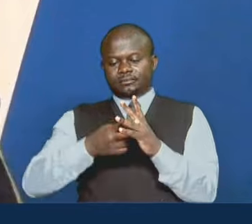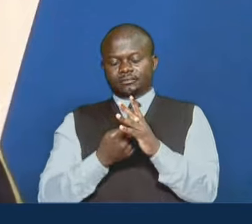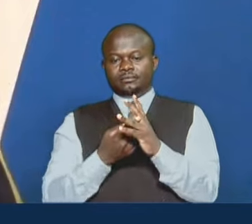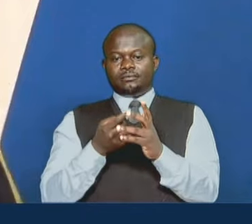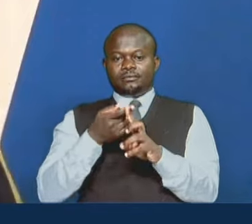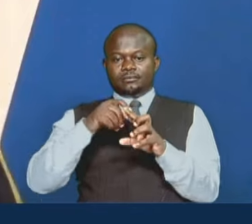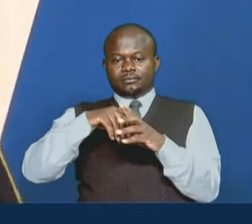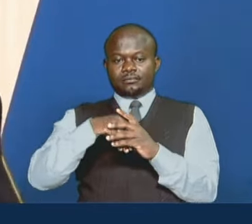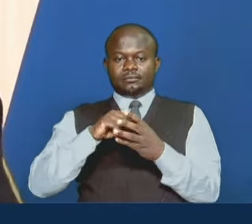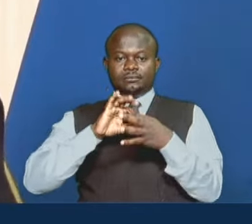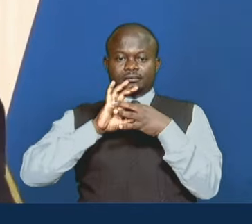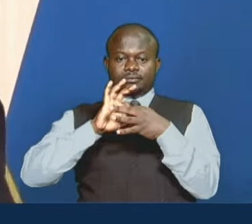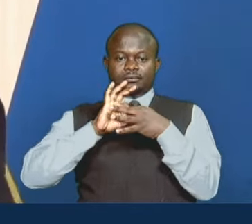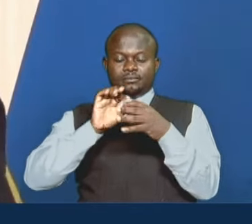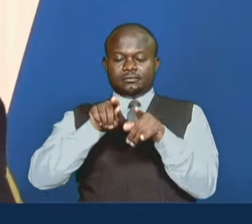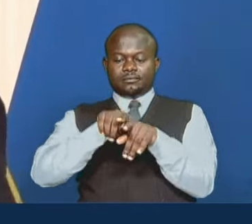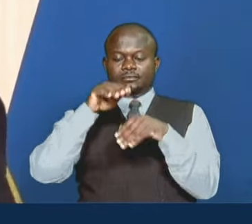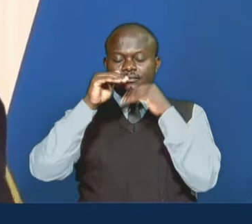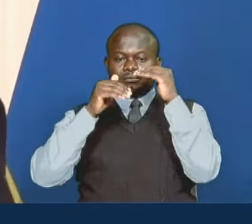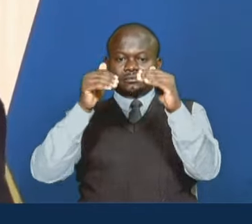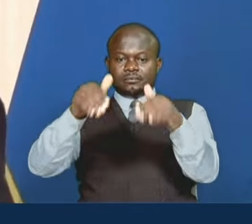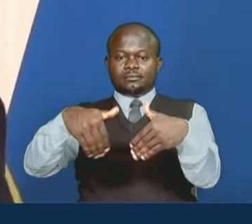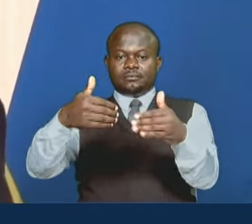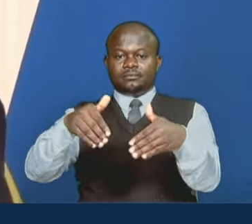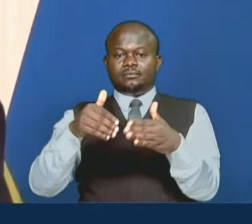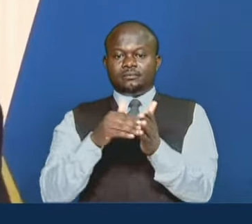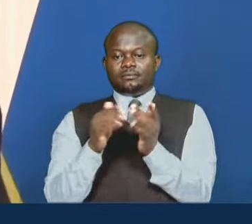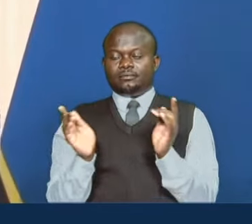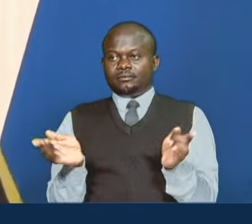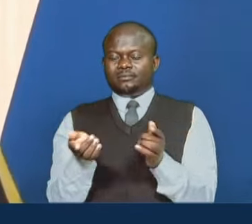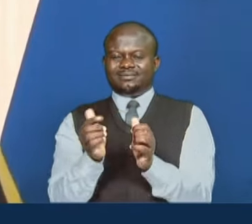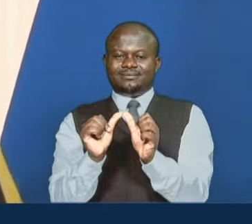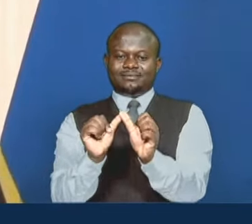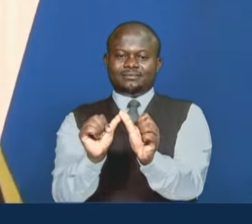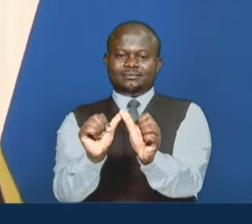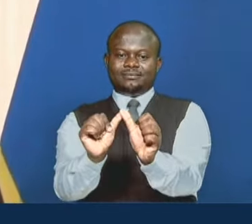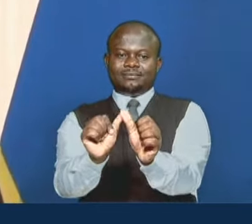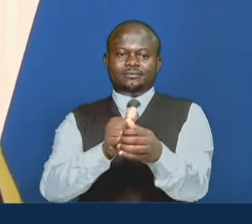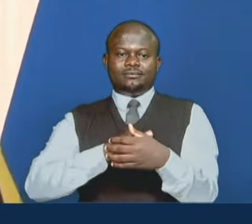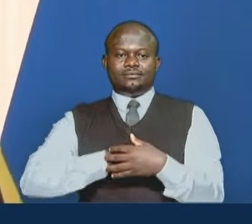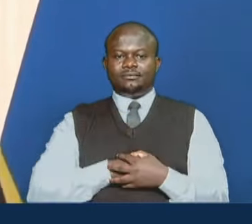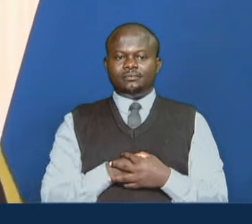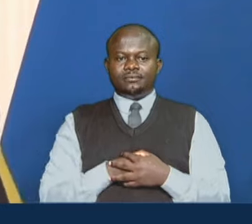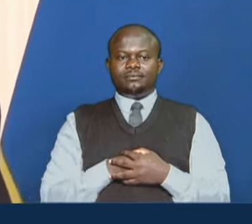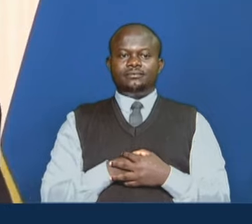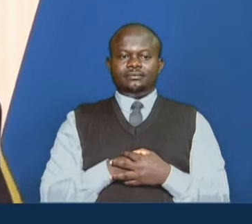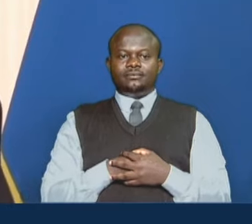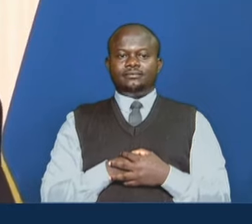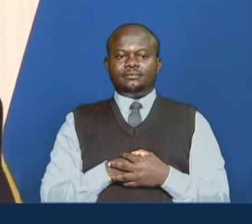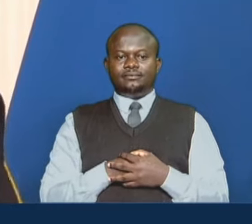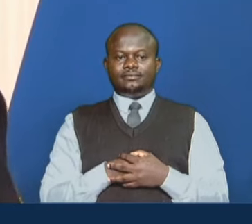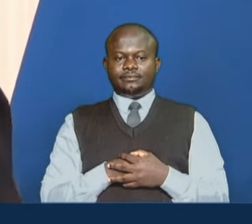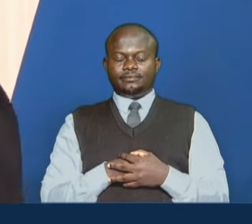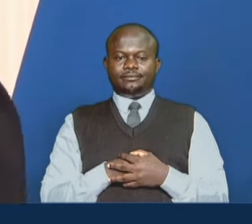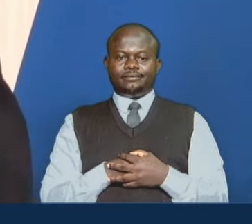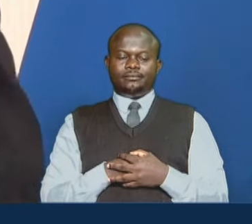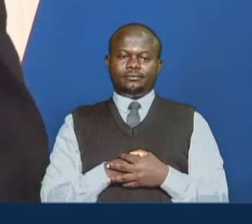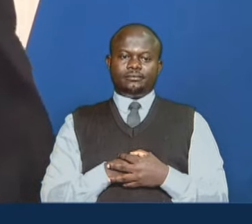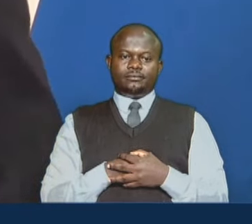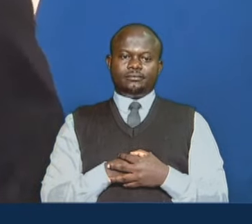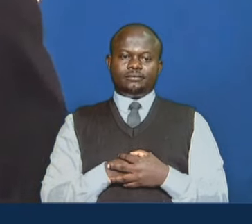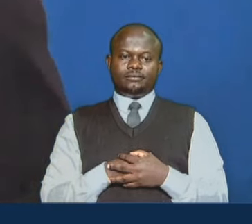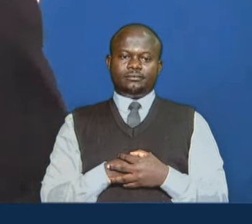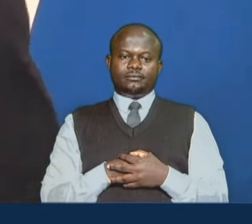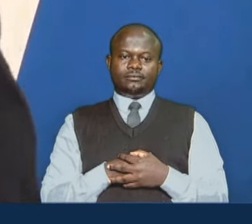mubano nko mu rwego rw'ubuhinzi n'ubworozi burambye. To explore new opportunities for the